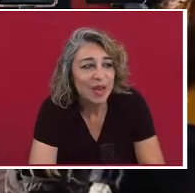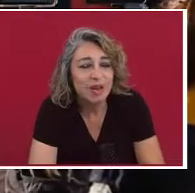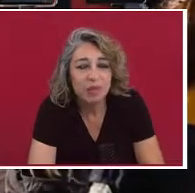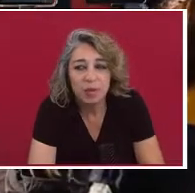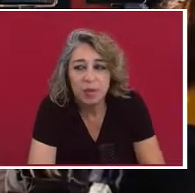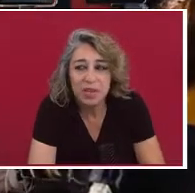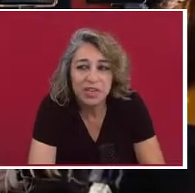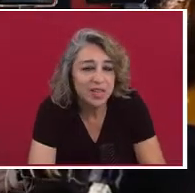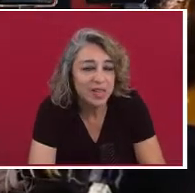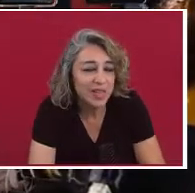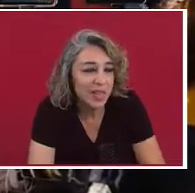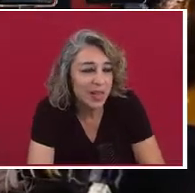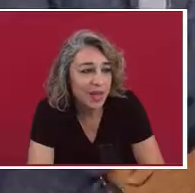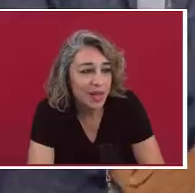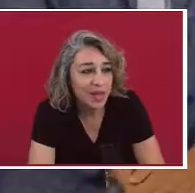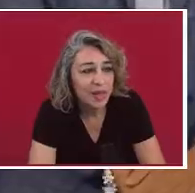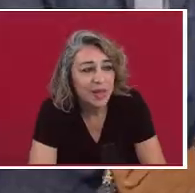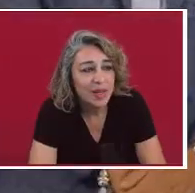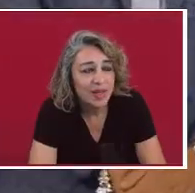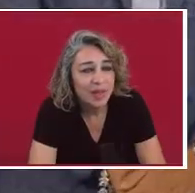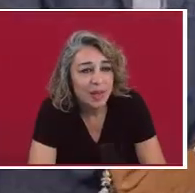the honorable mentions and the